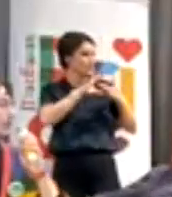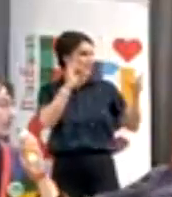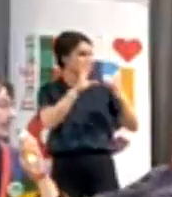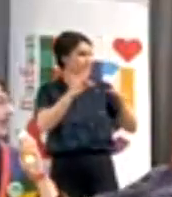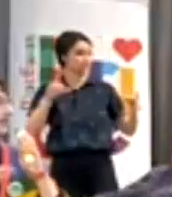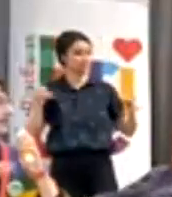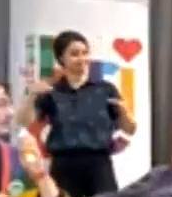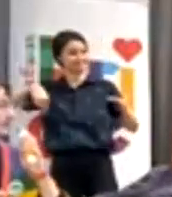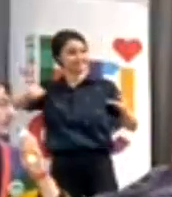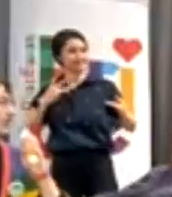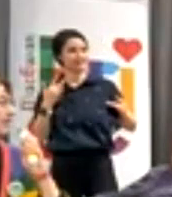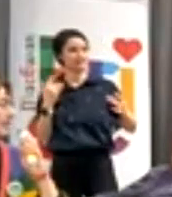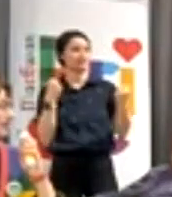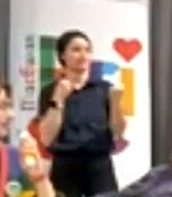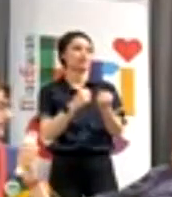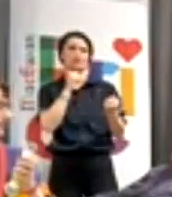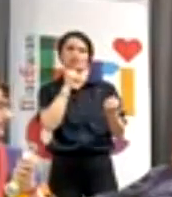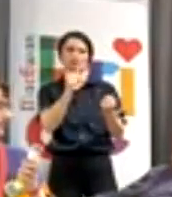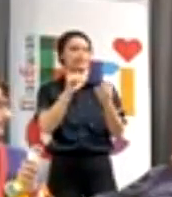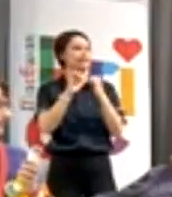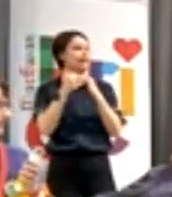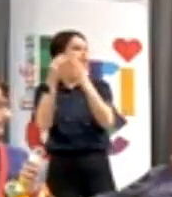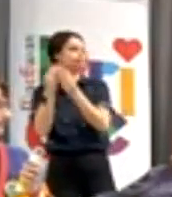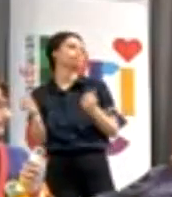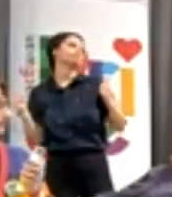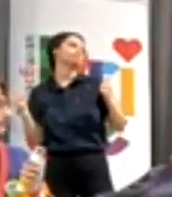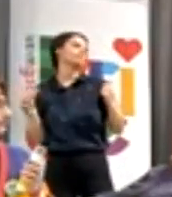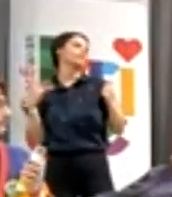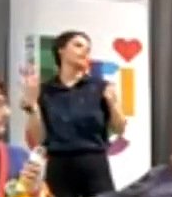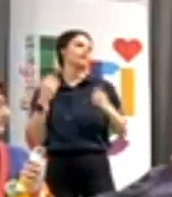feeling supported, and how they can overcome that.